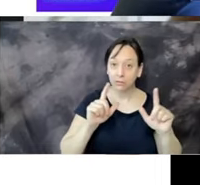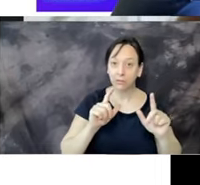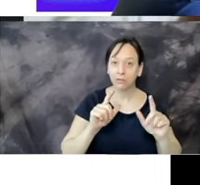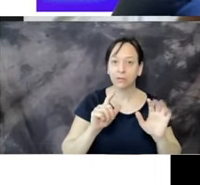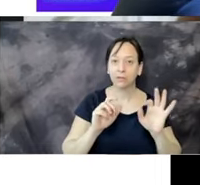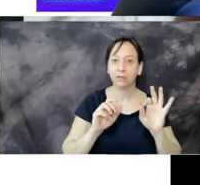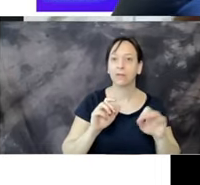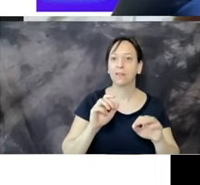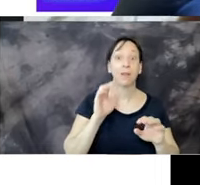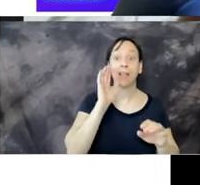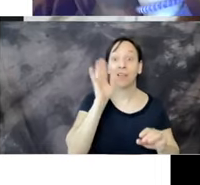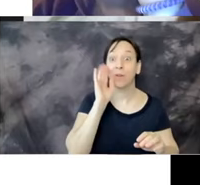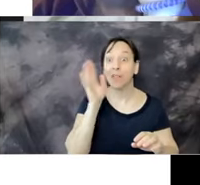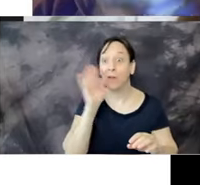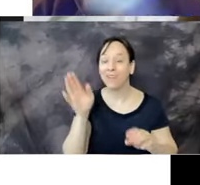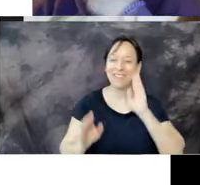hello, everyone.